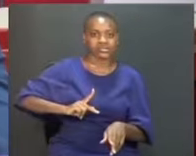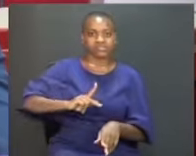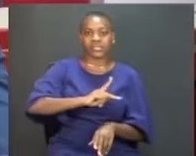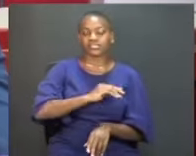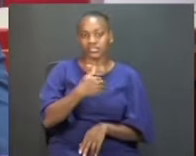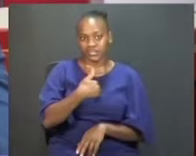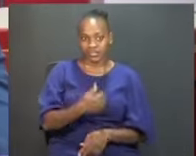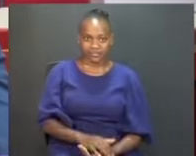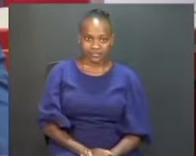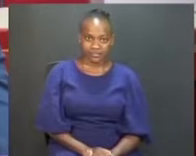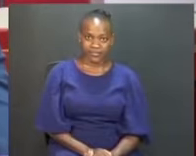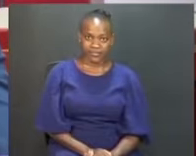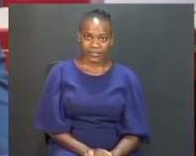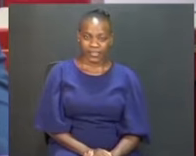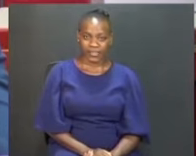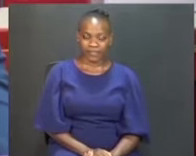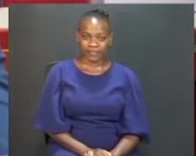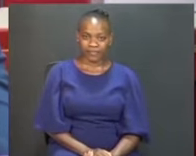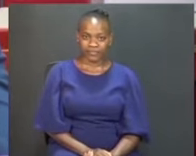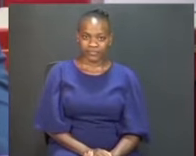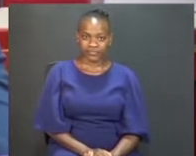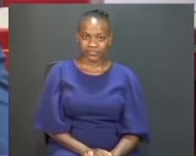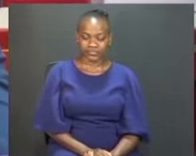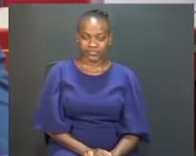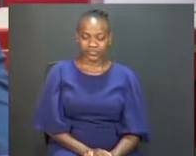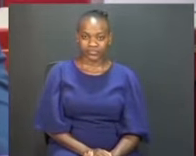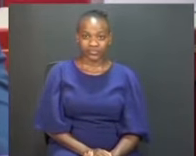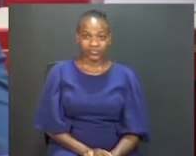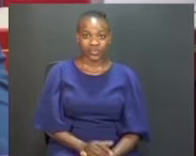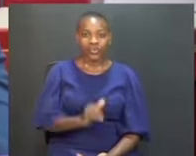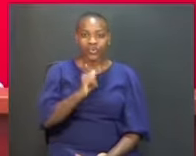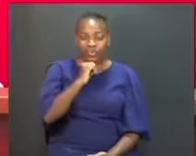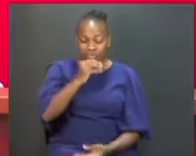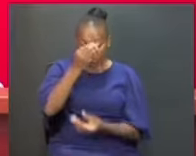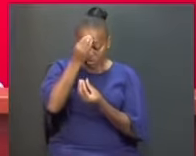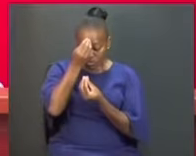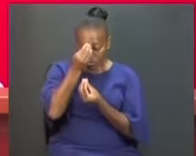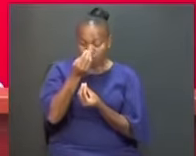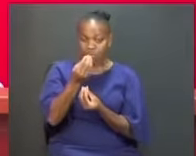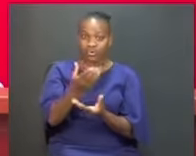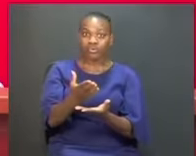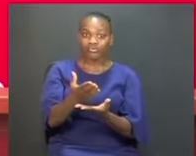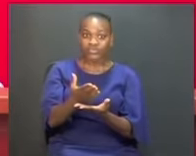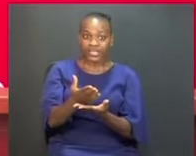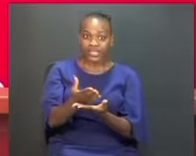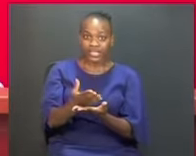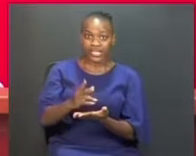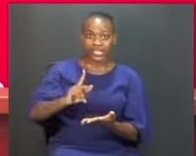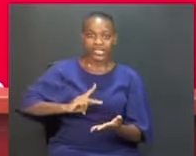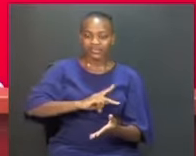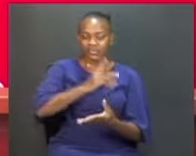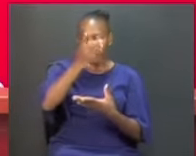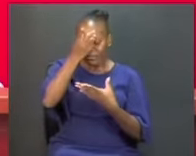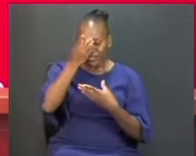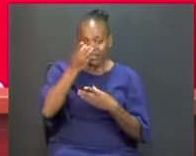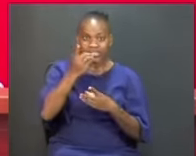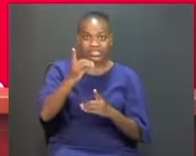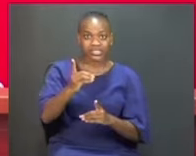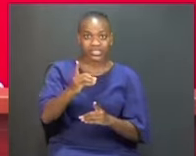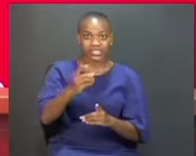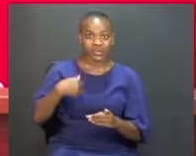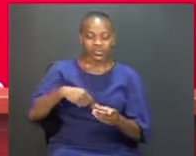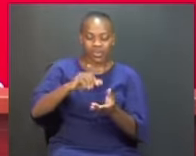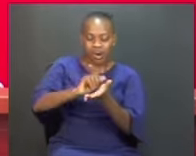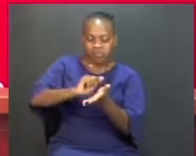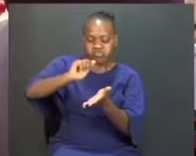Mr. Speaker, by defying this Parliament resolution, removing him